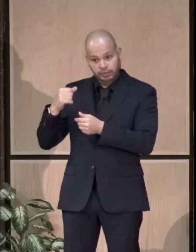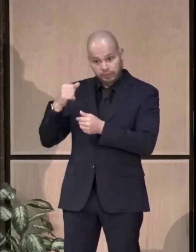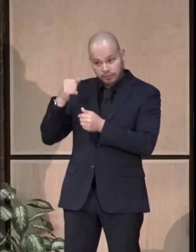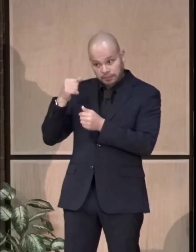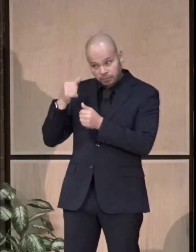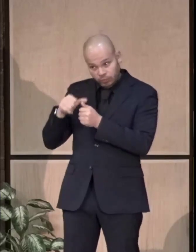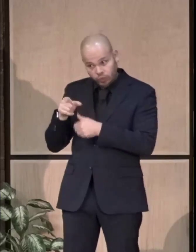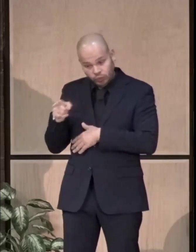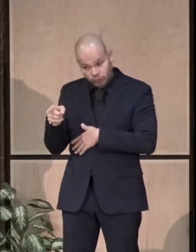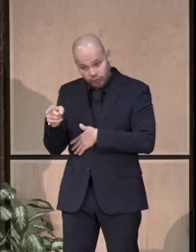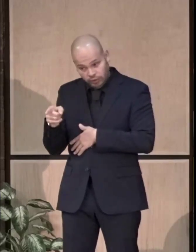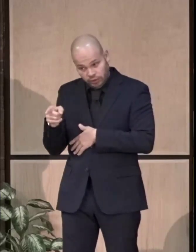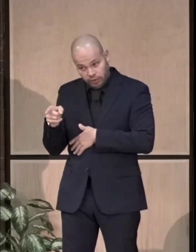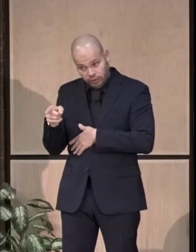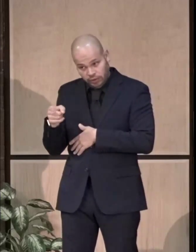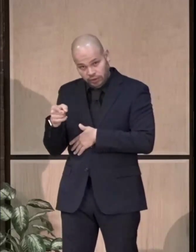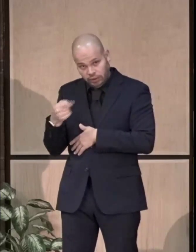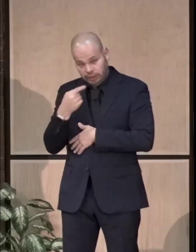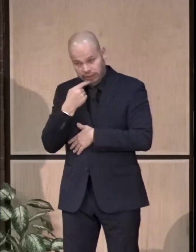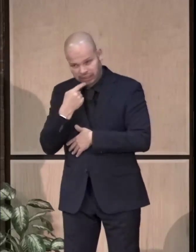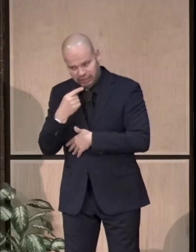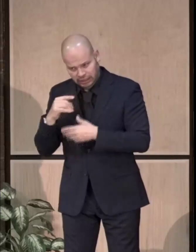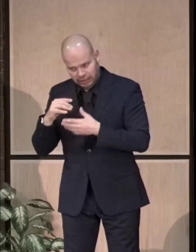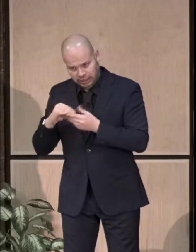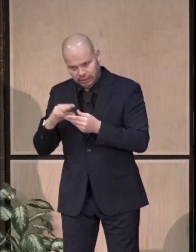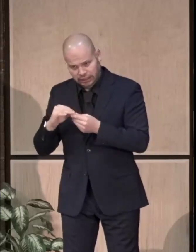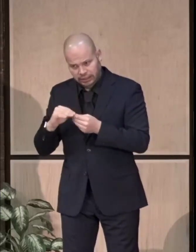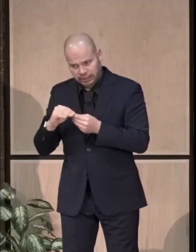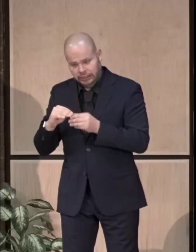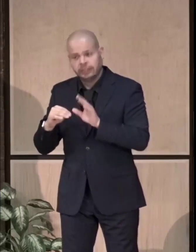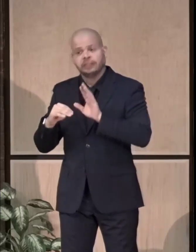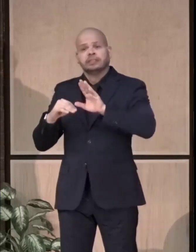that what normally happens is